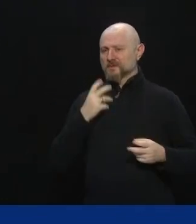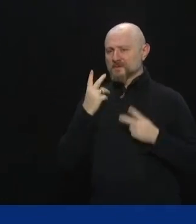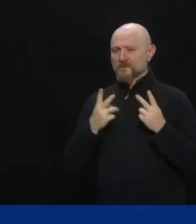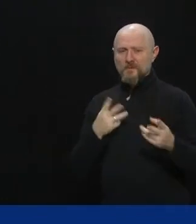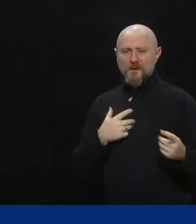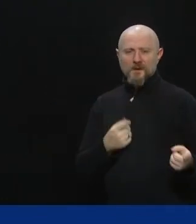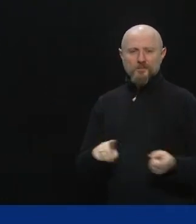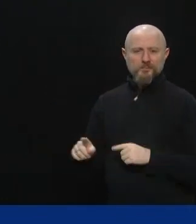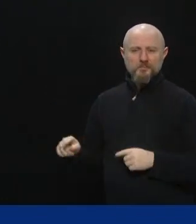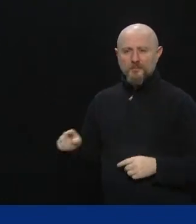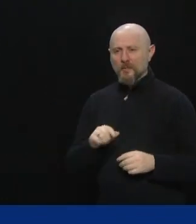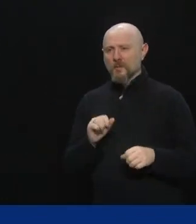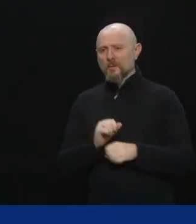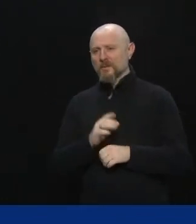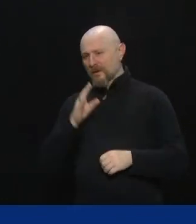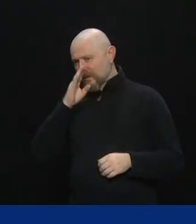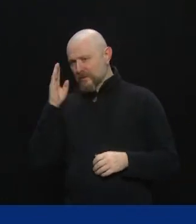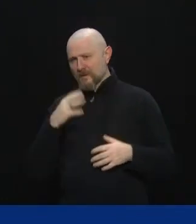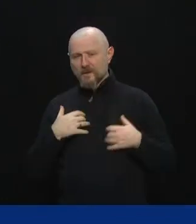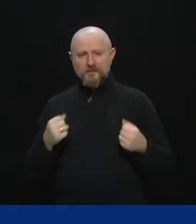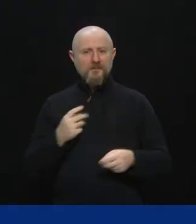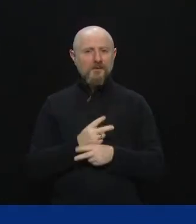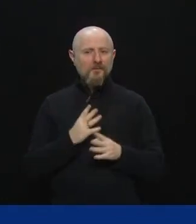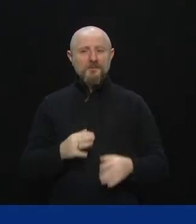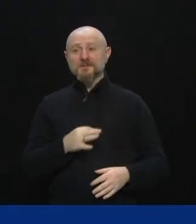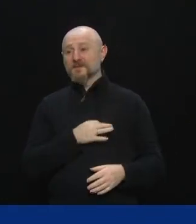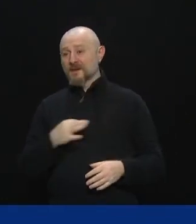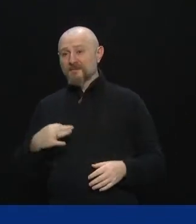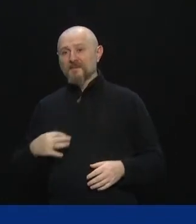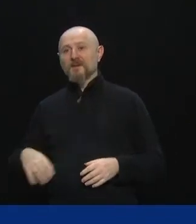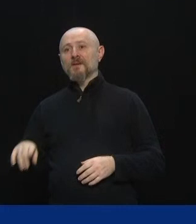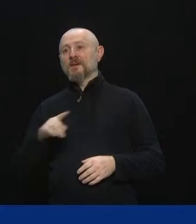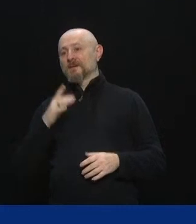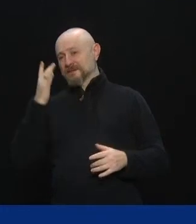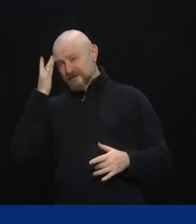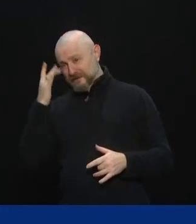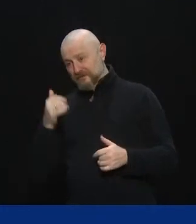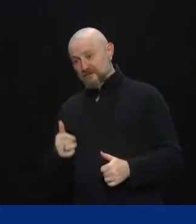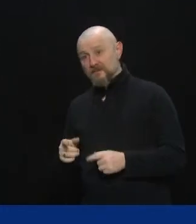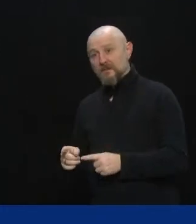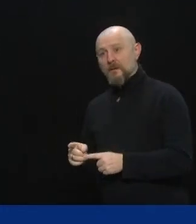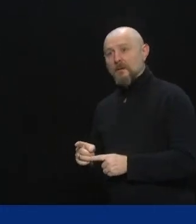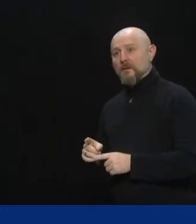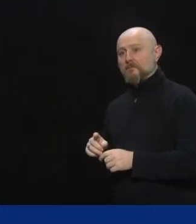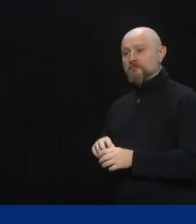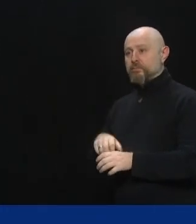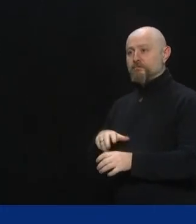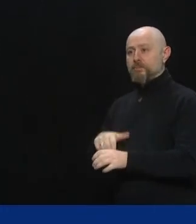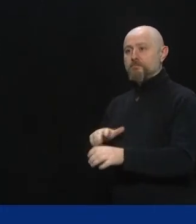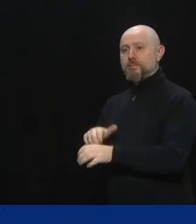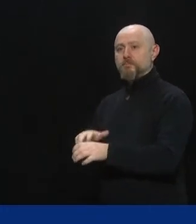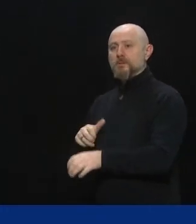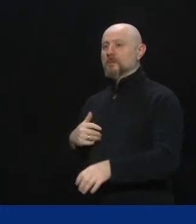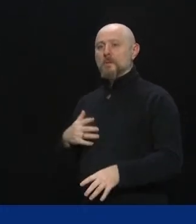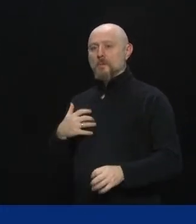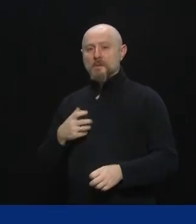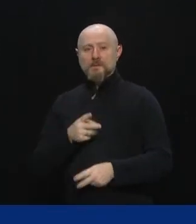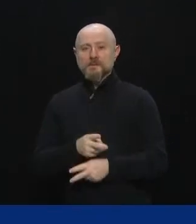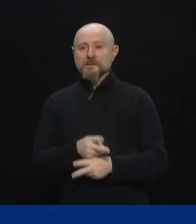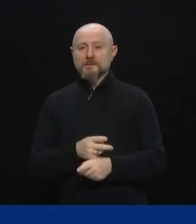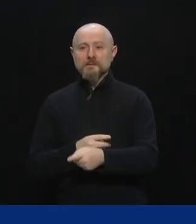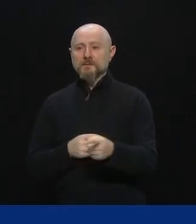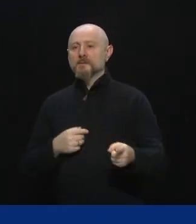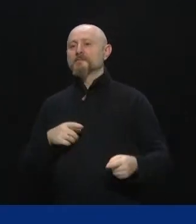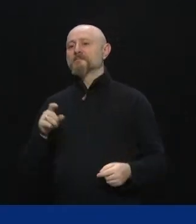healthcare environments. Staff is getting sick. They're leaving. We need them to get well. We need them to have the best fortification they